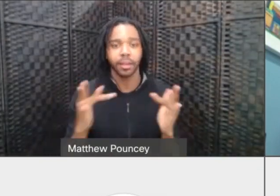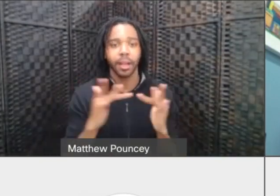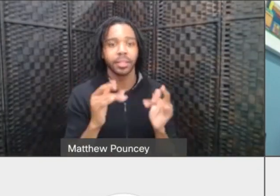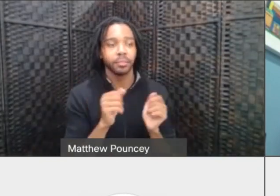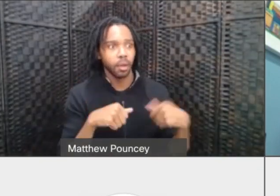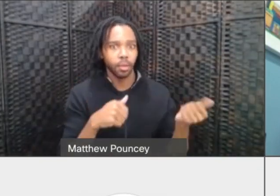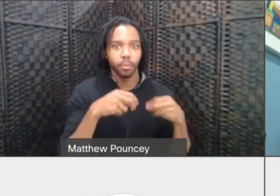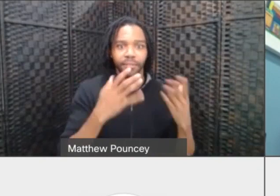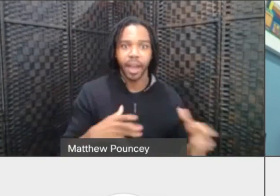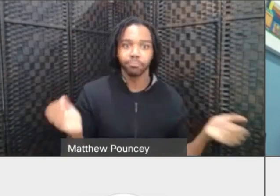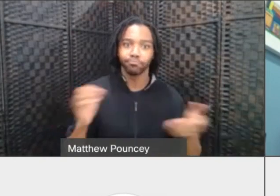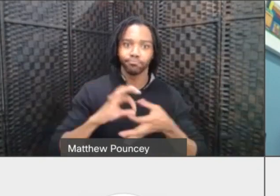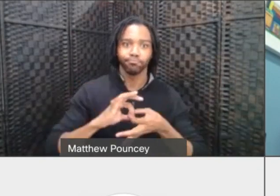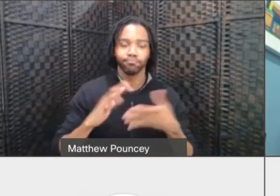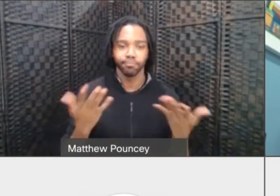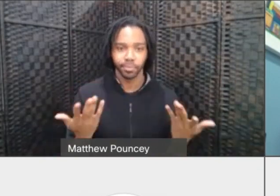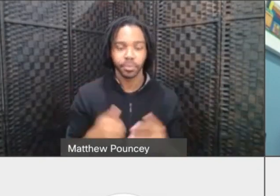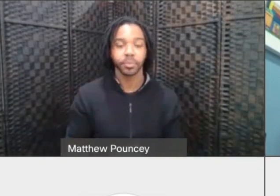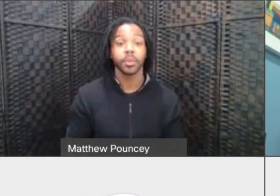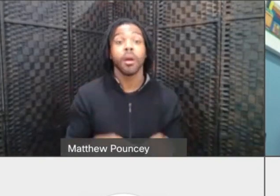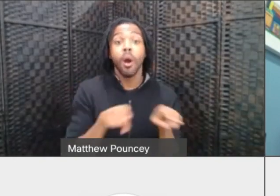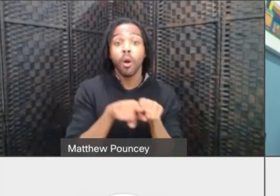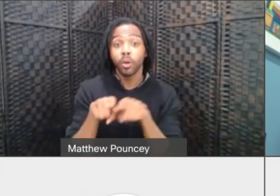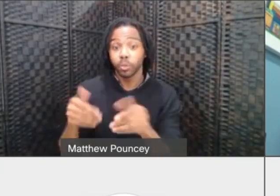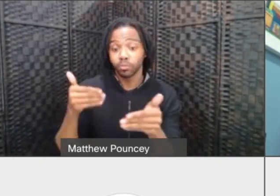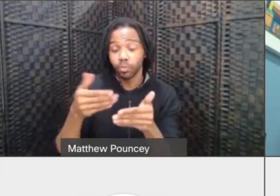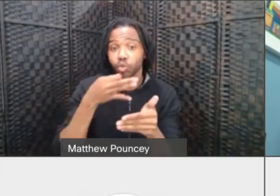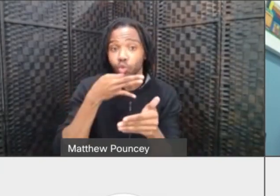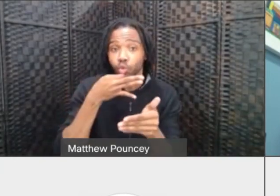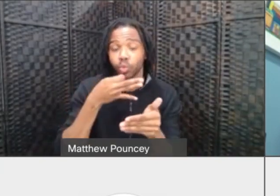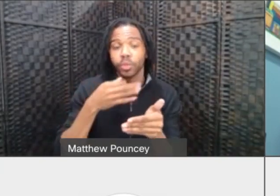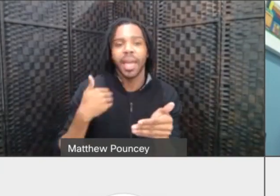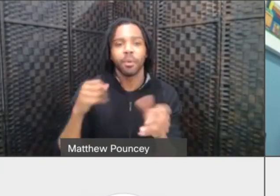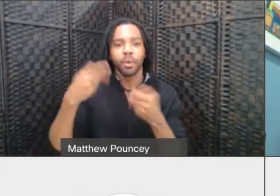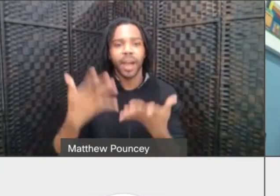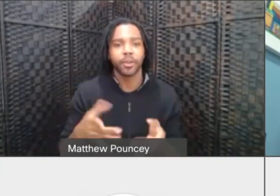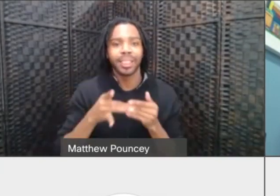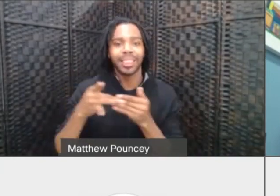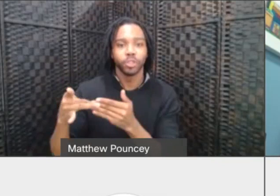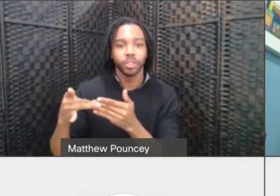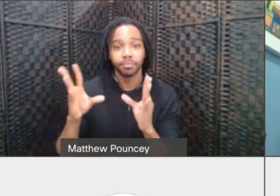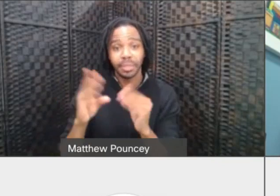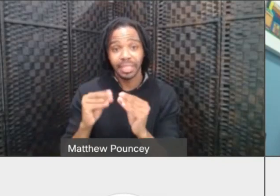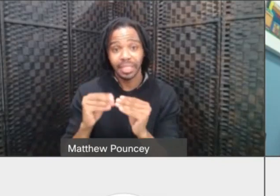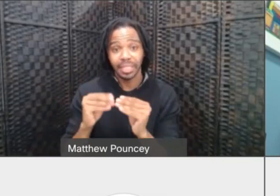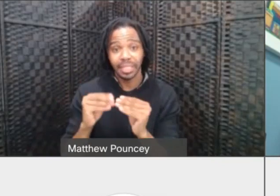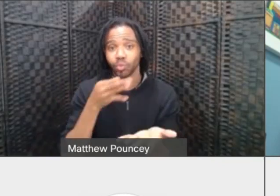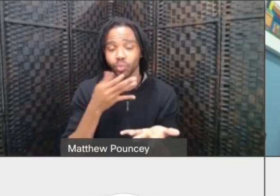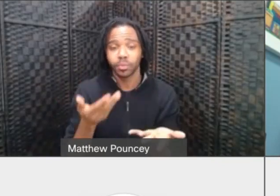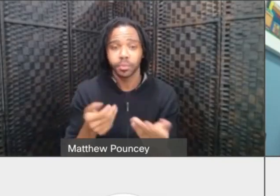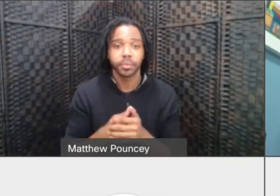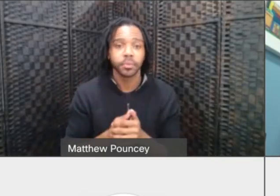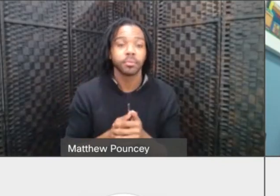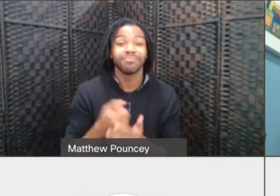providers. We also do have an upcoming provider leadership meeting. And, the challenge with